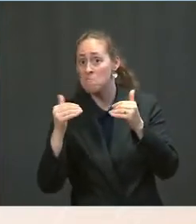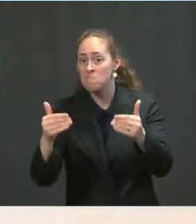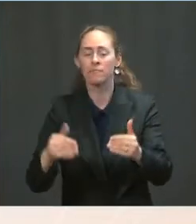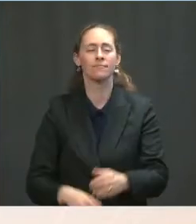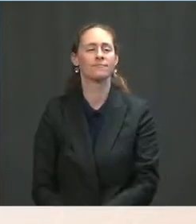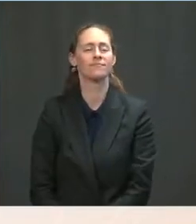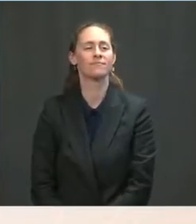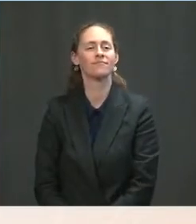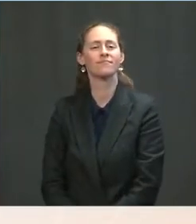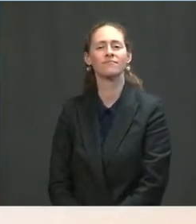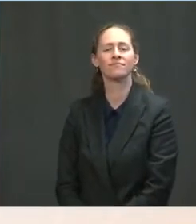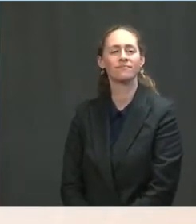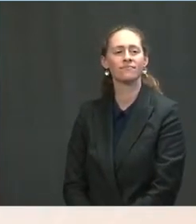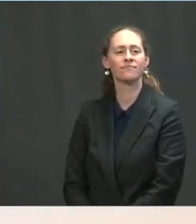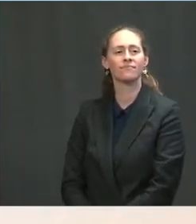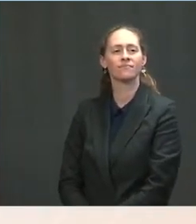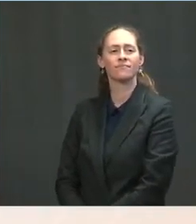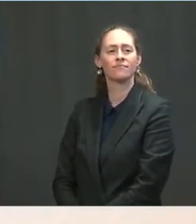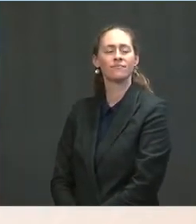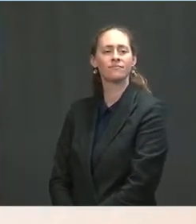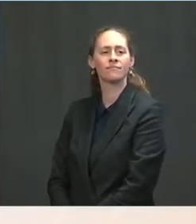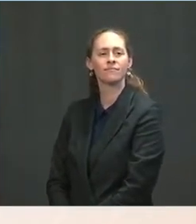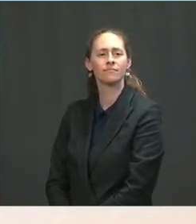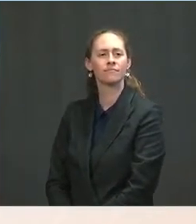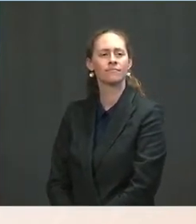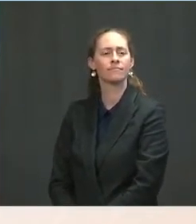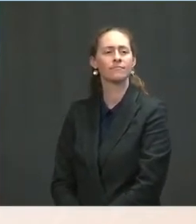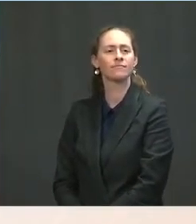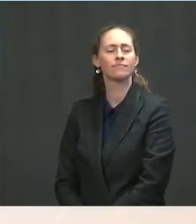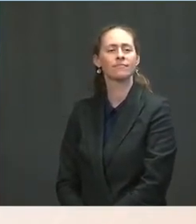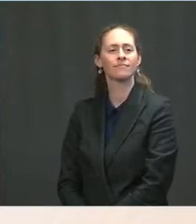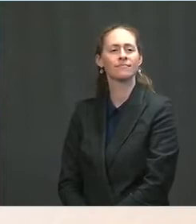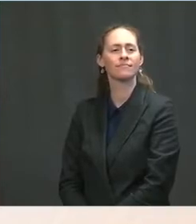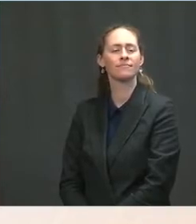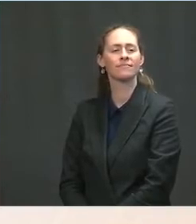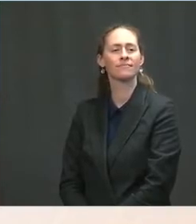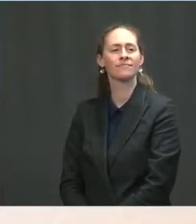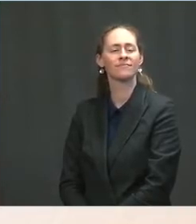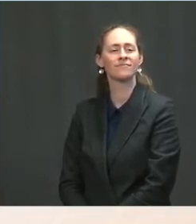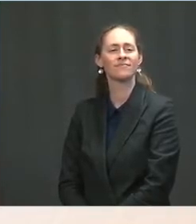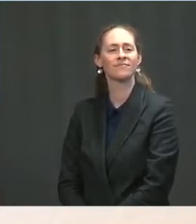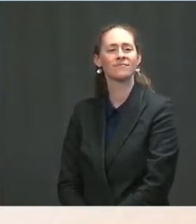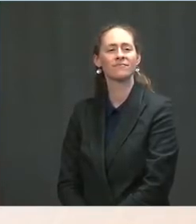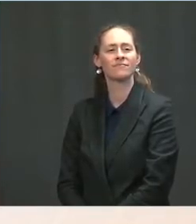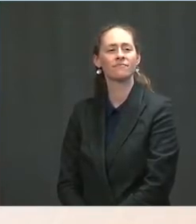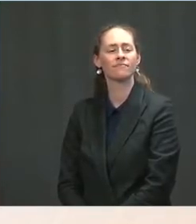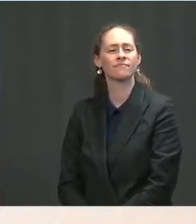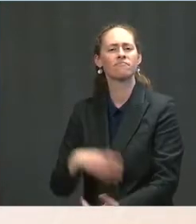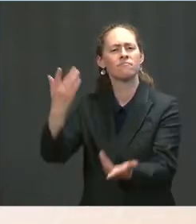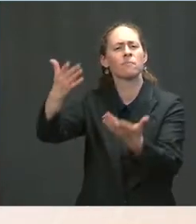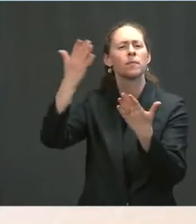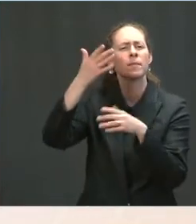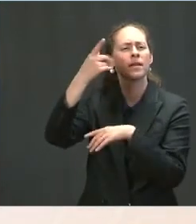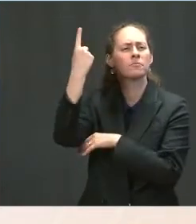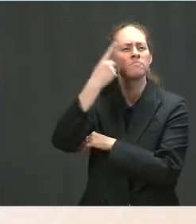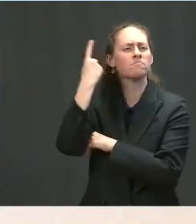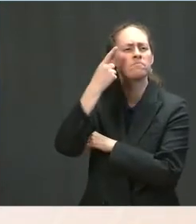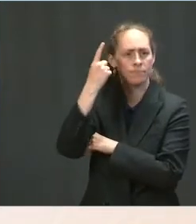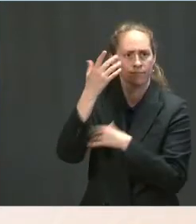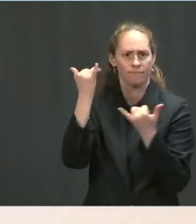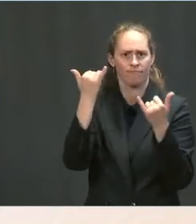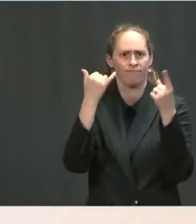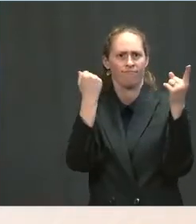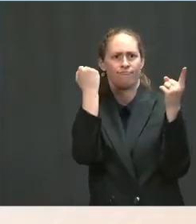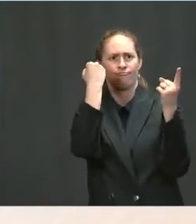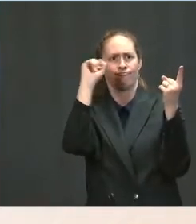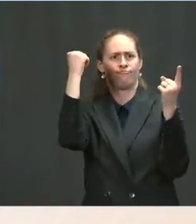May I follow up on Cuba, please? Thank you so much. You may have noticed those protests last week across the street from the White House. I